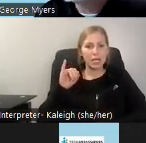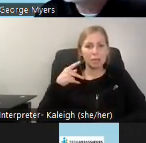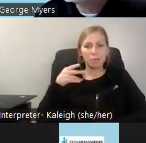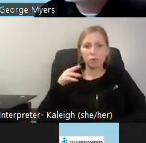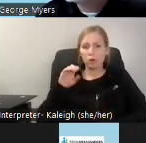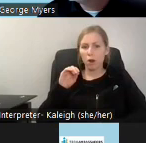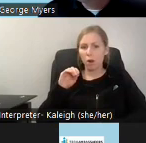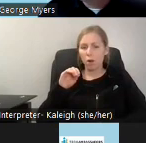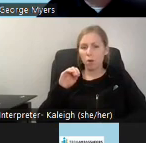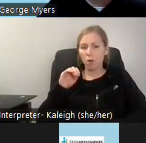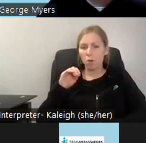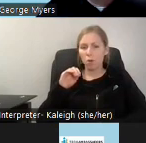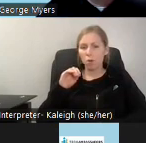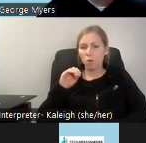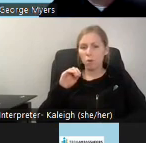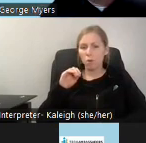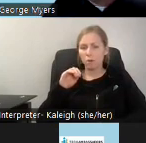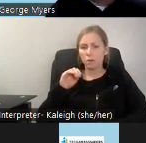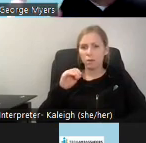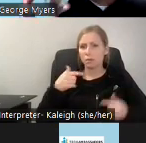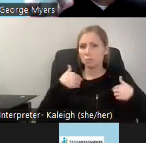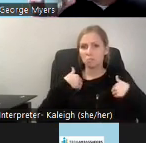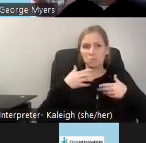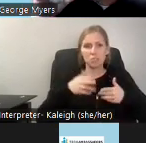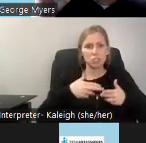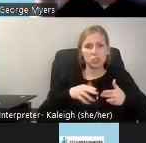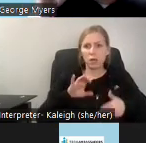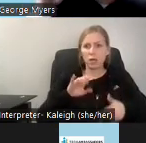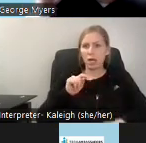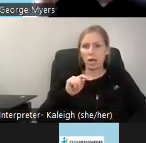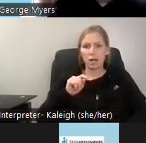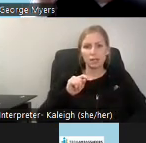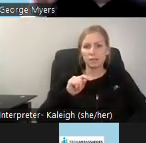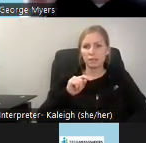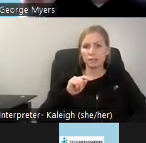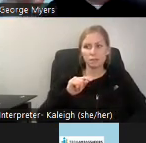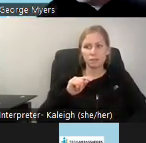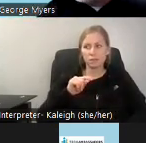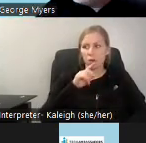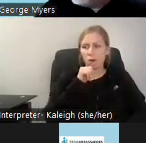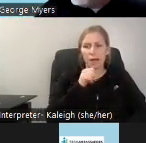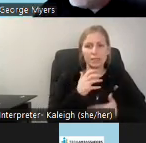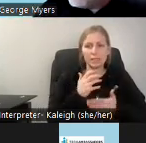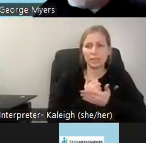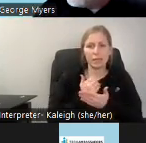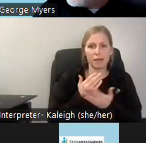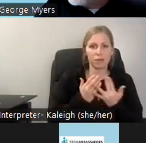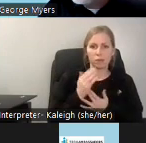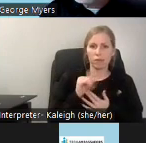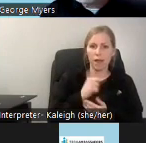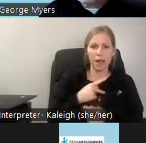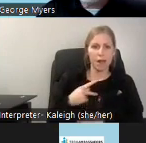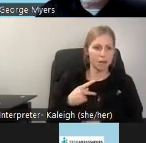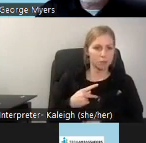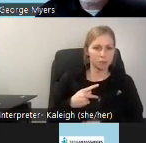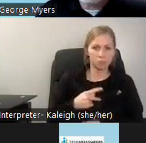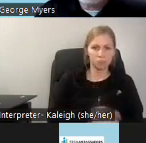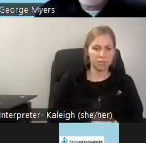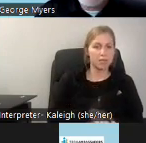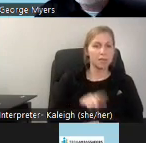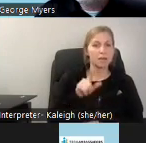shortcut that I did not get through the Shortcuts app. There was a